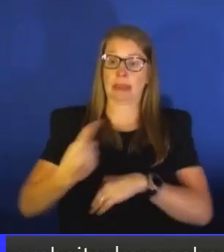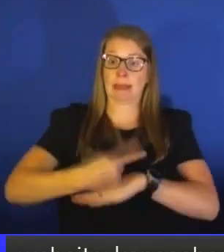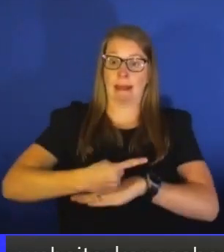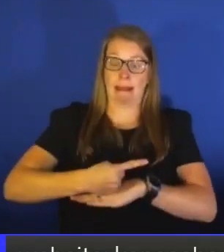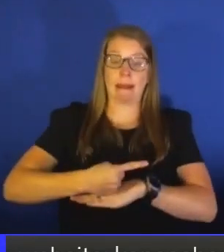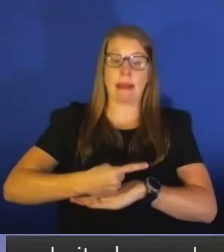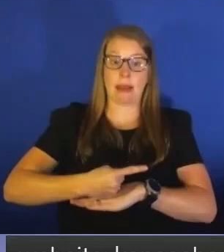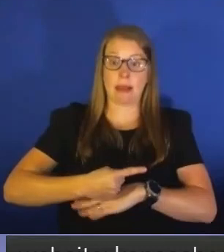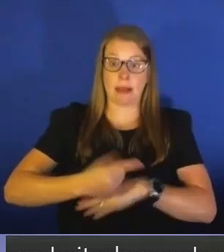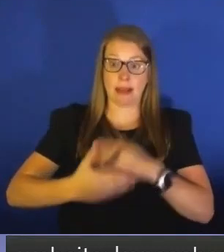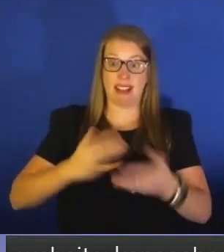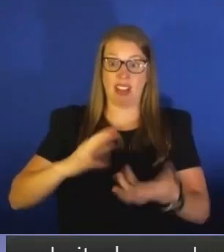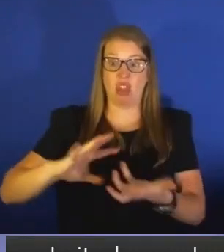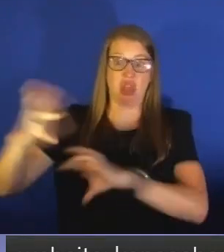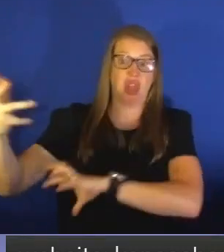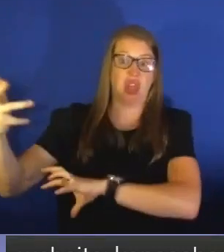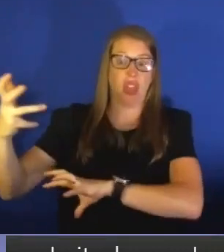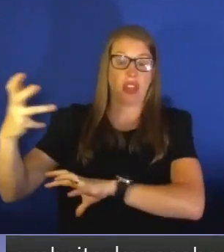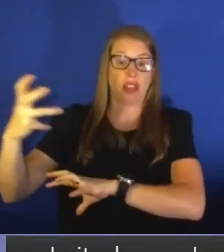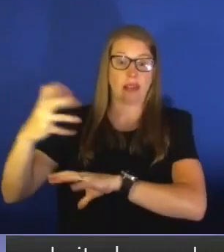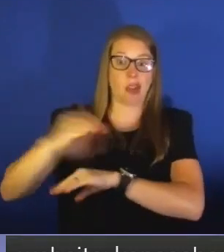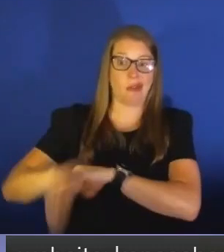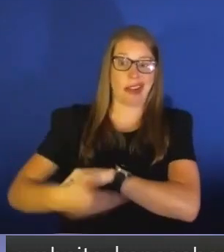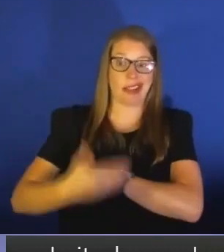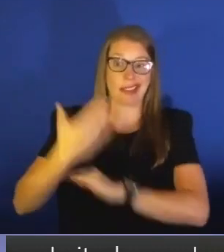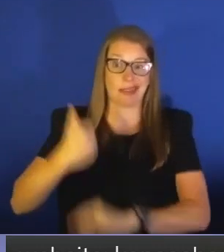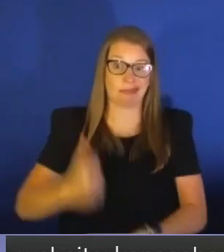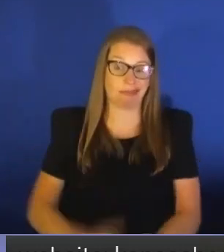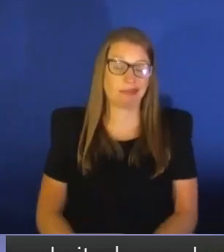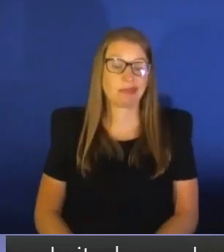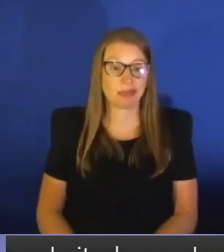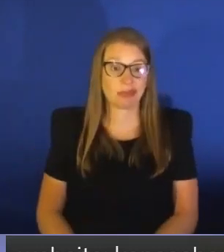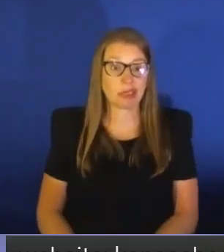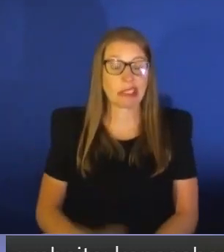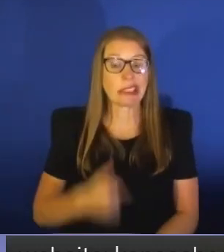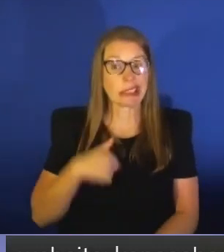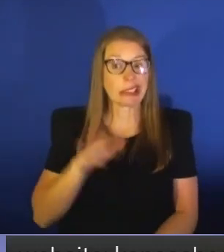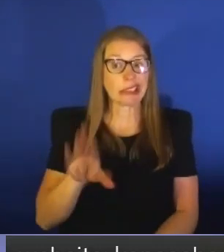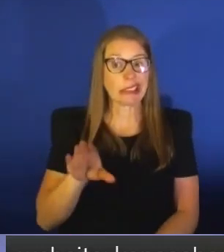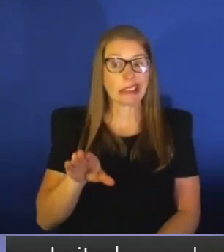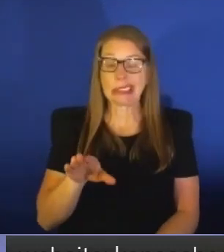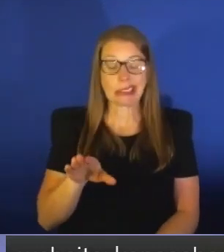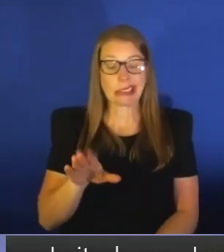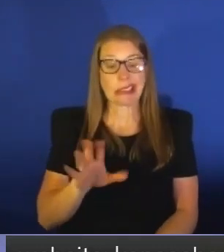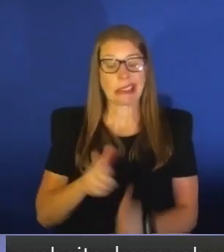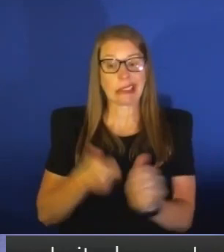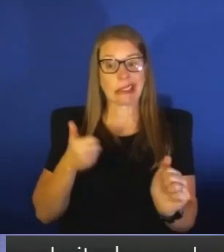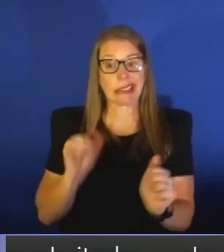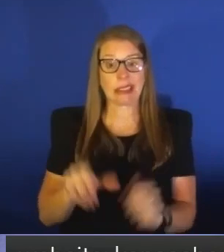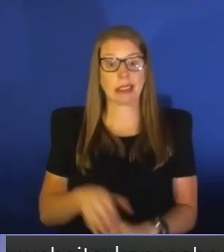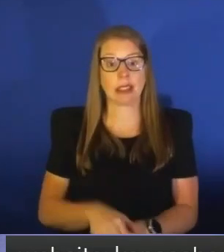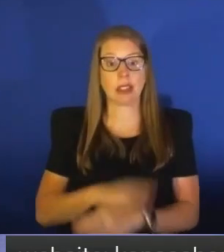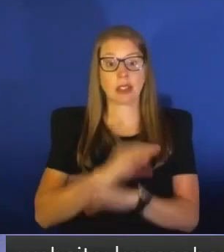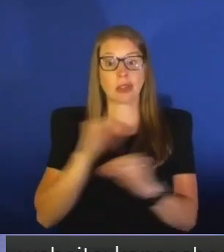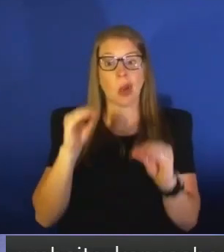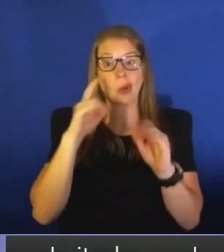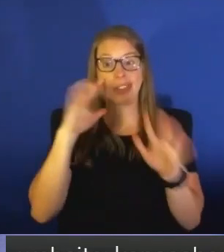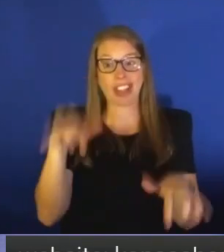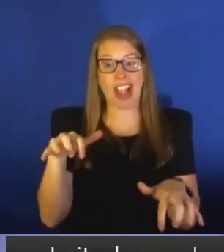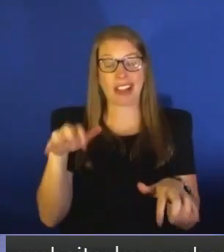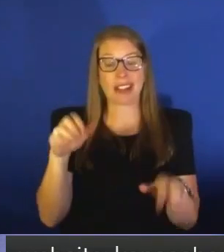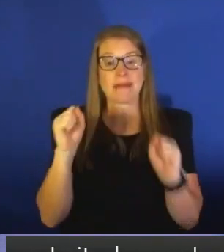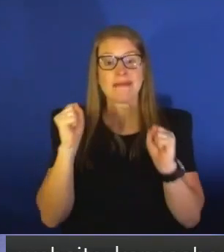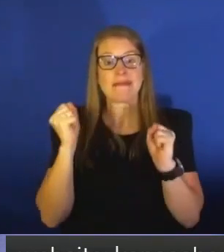It screws you up on the back end. On the back end, and that's whenever it can be counterproductive. Well, like I said, no surprise. We have a lot of questions coming in for